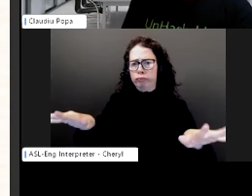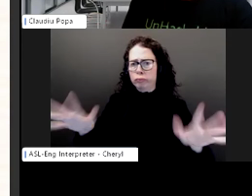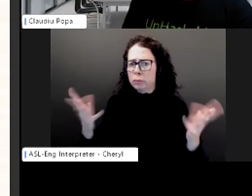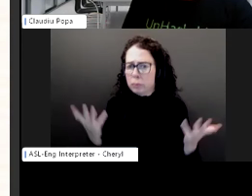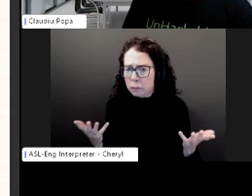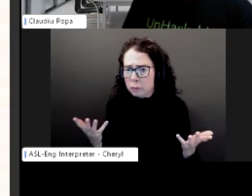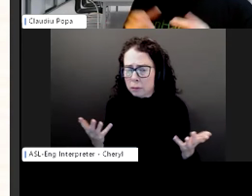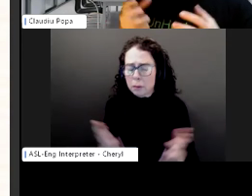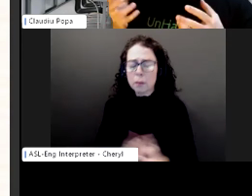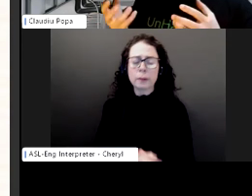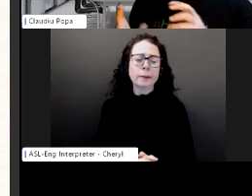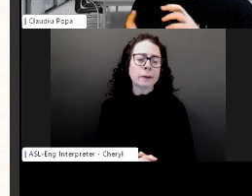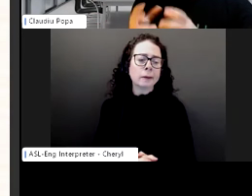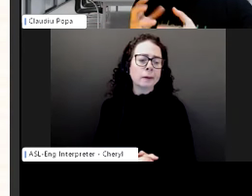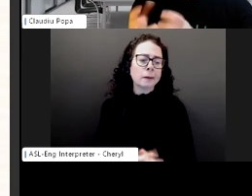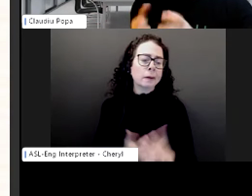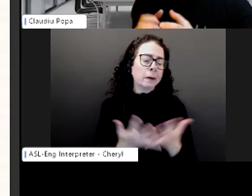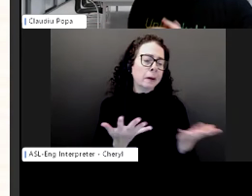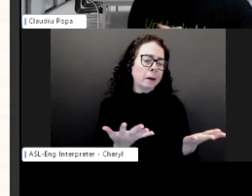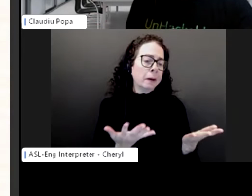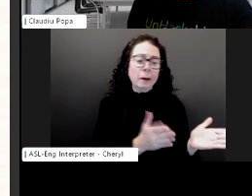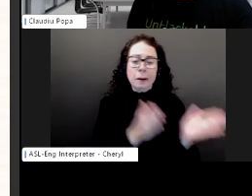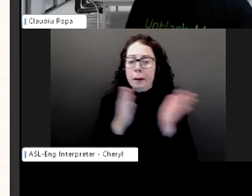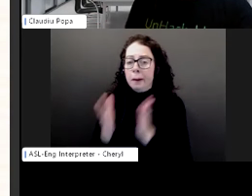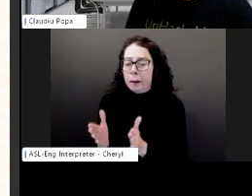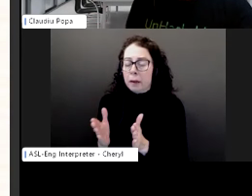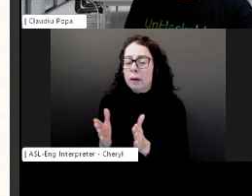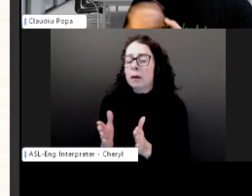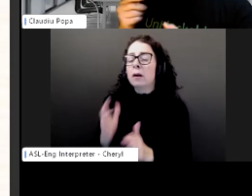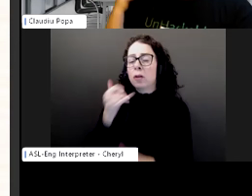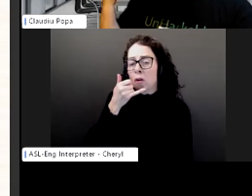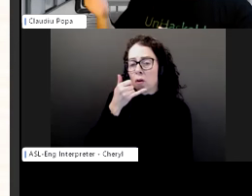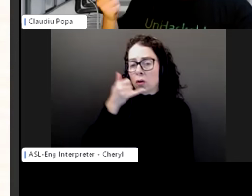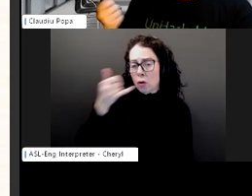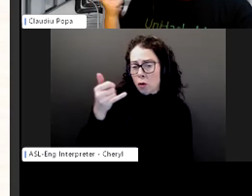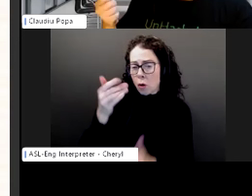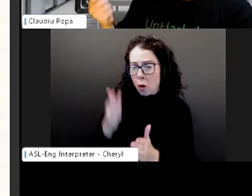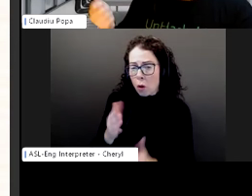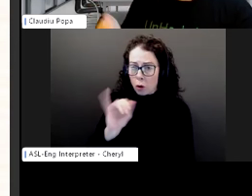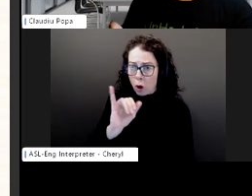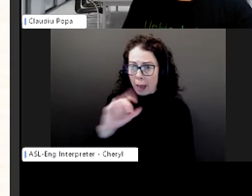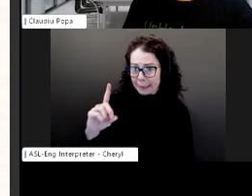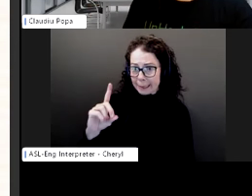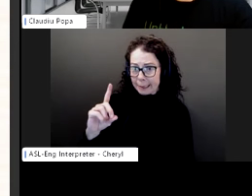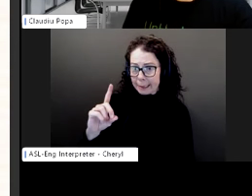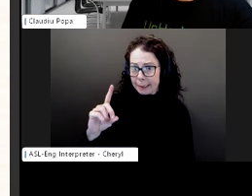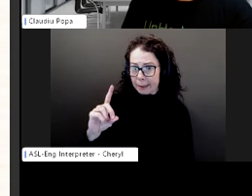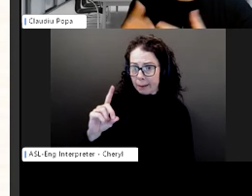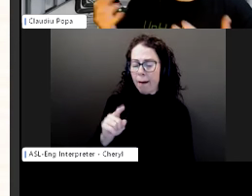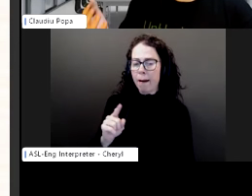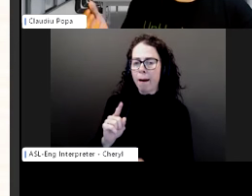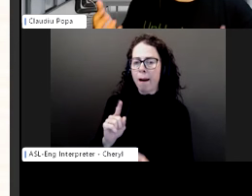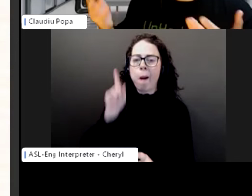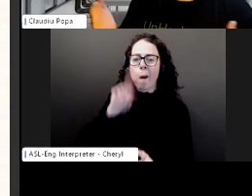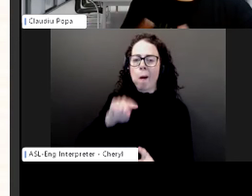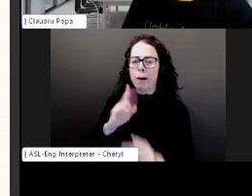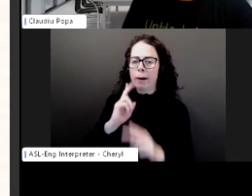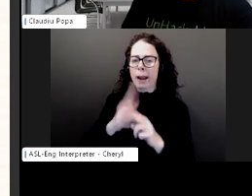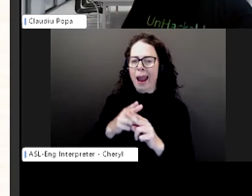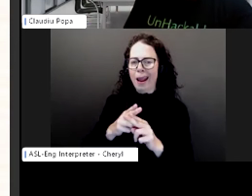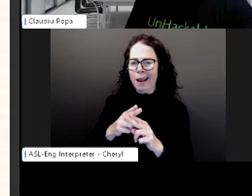different types of caller ID spoofing to misrepresent yourself. So we've